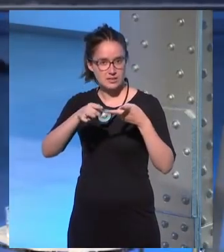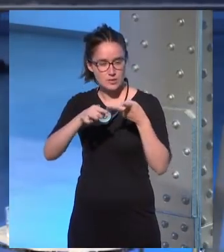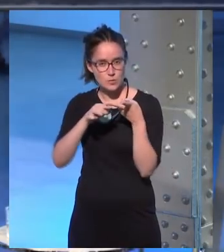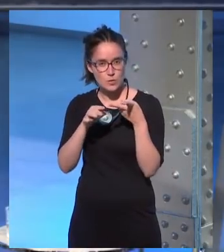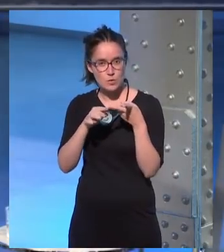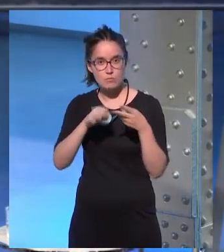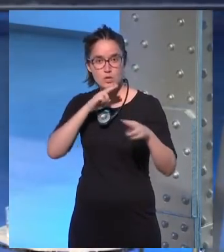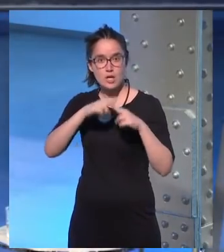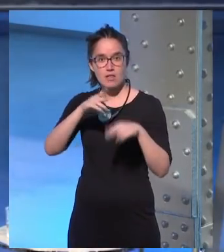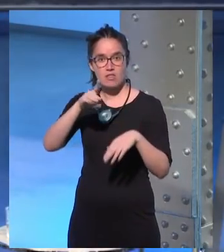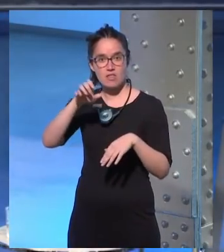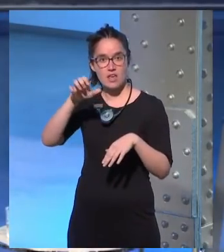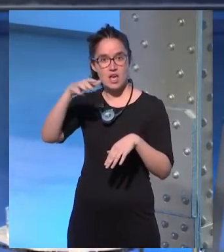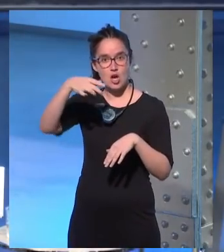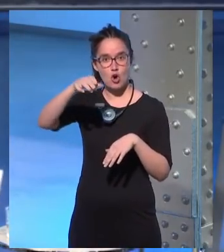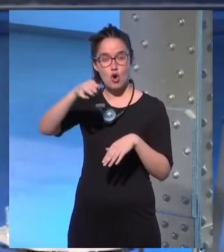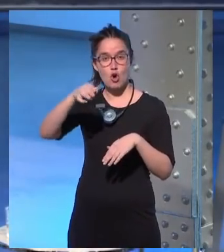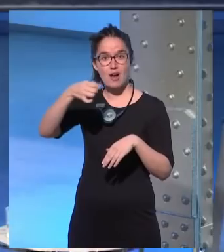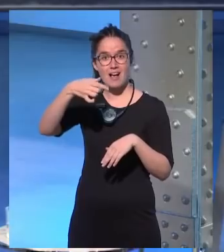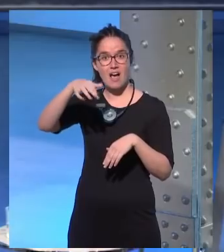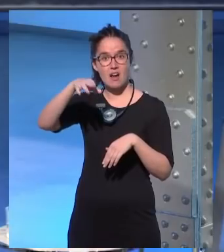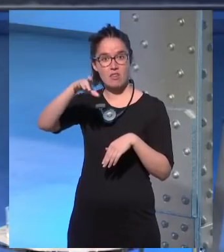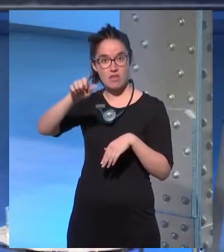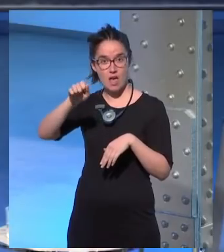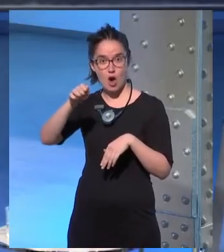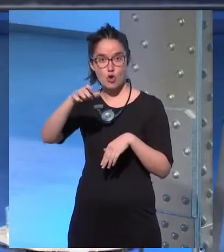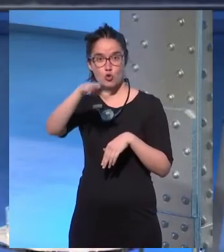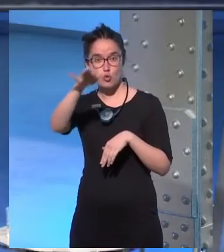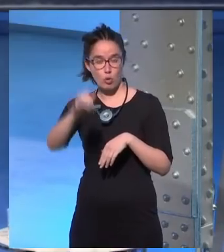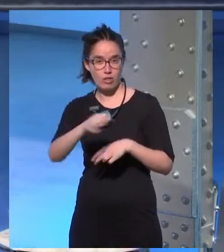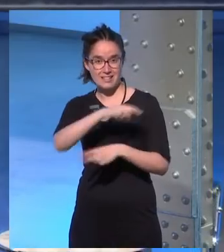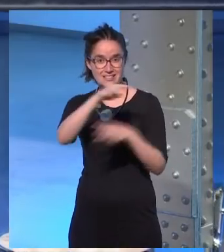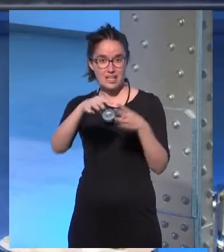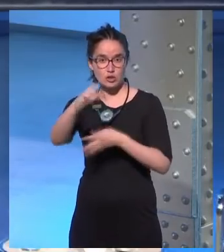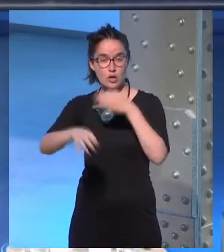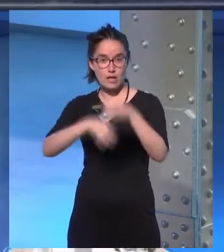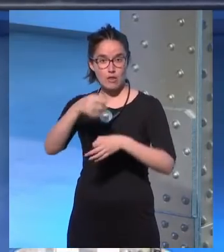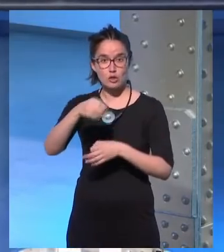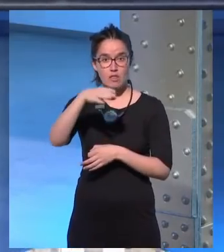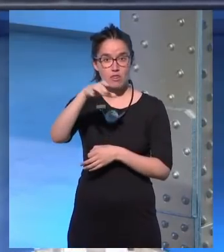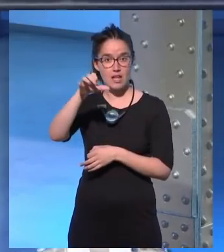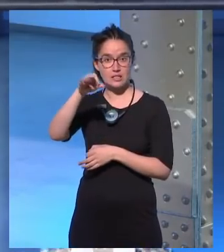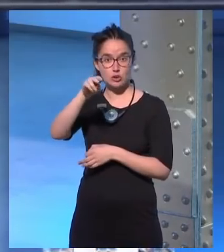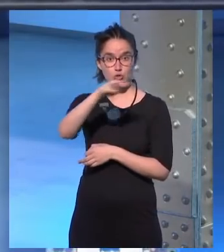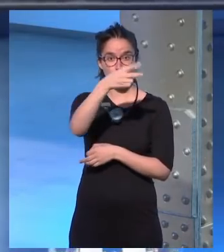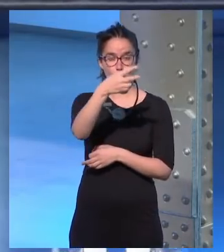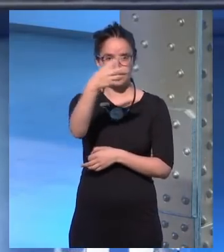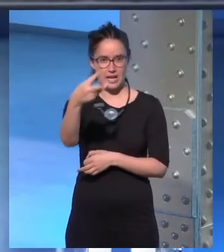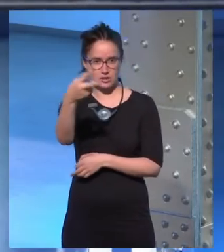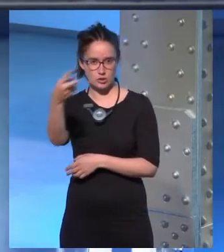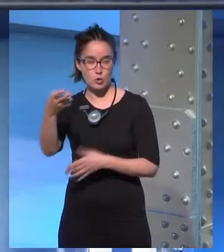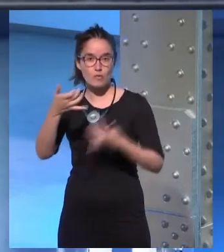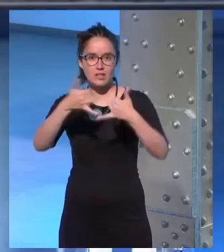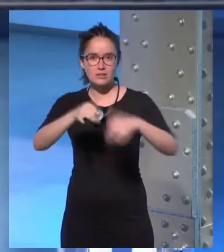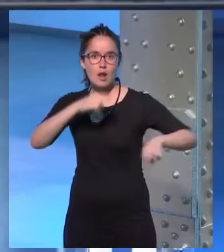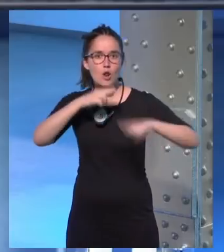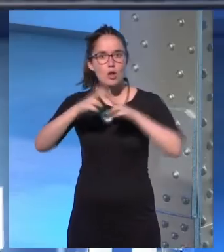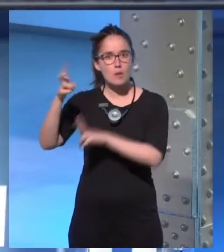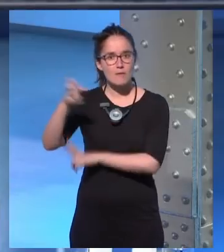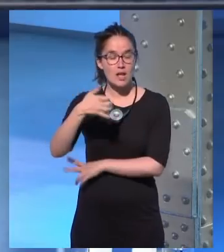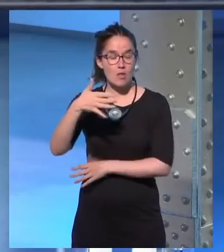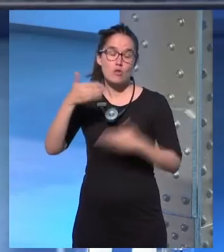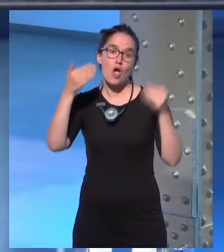this session. My name is Diego García Cruz, and I'm one of the 3 organizers of the Celsius 232, which is a festival